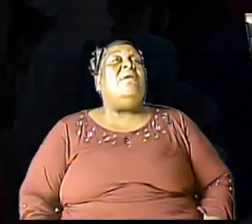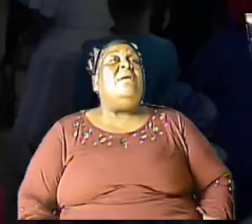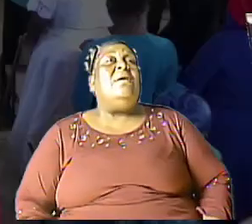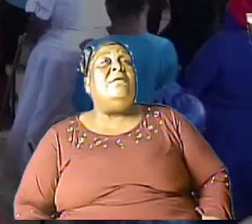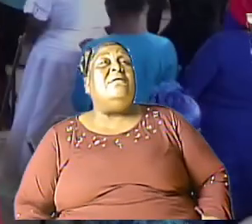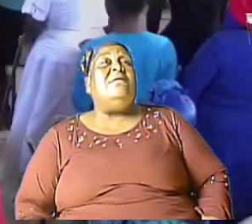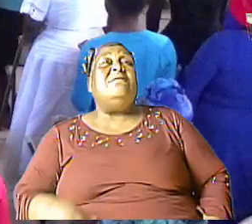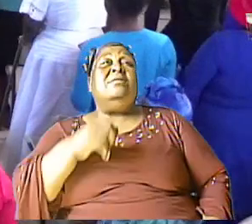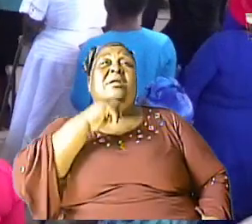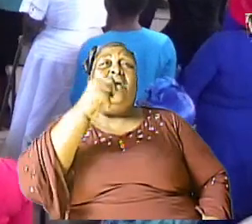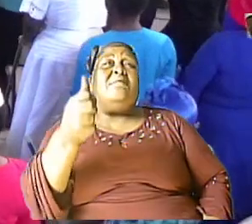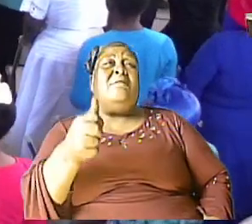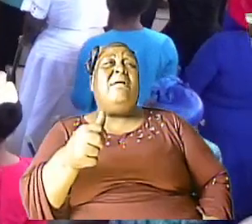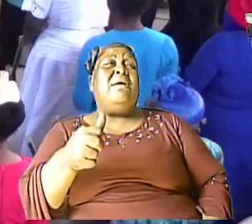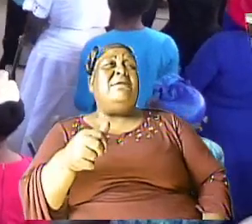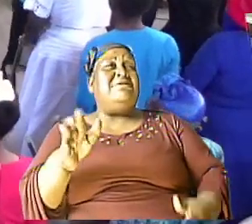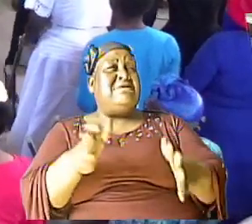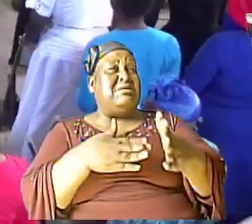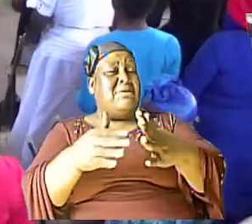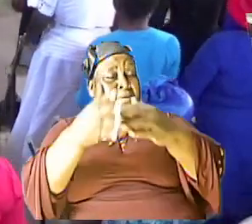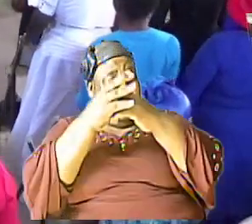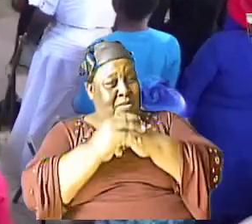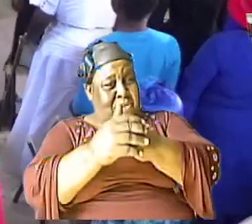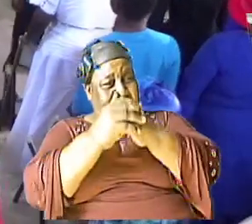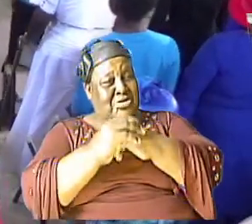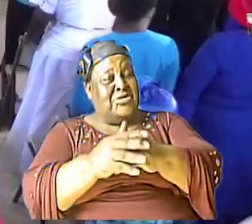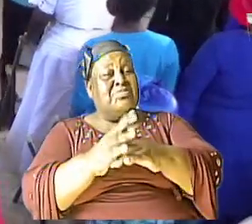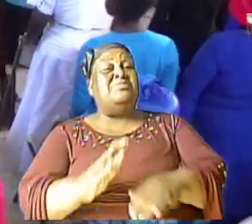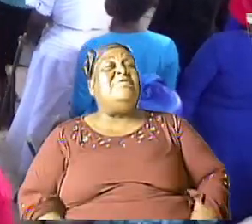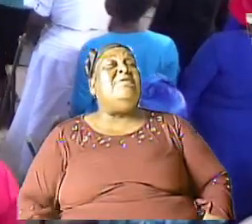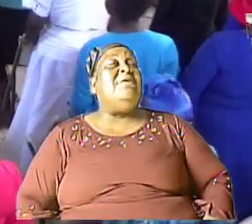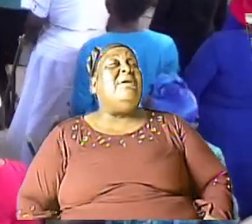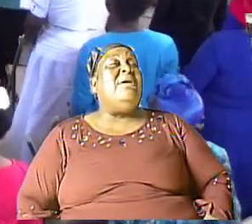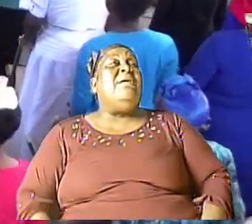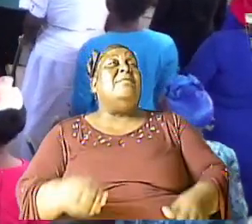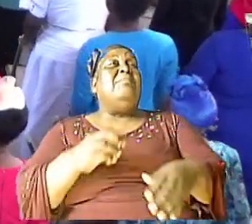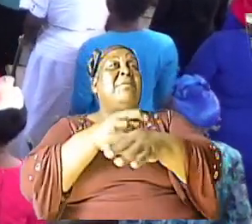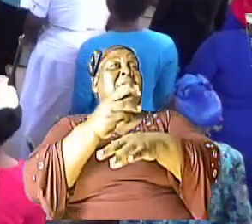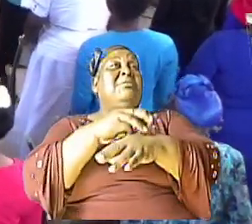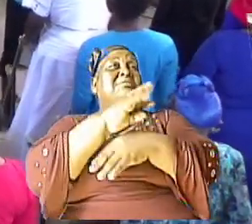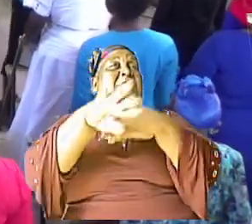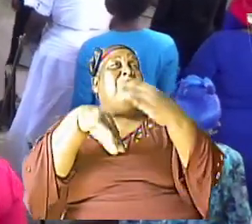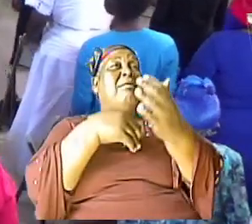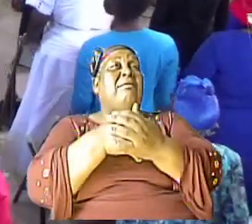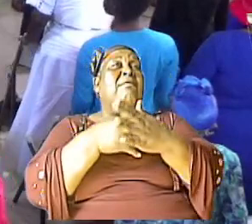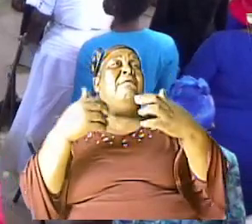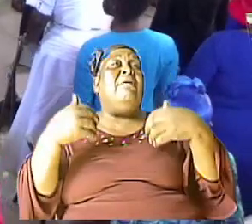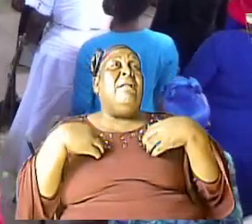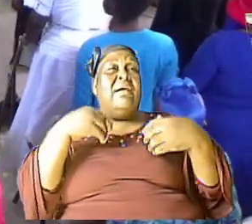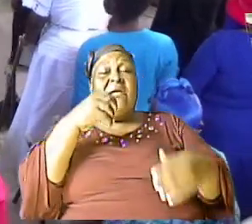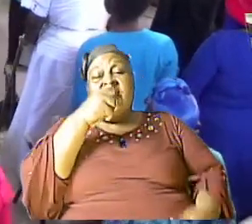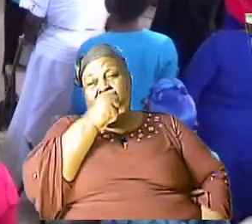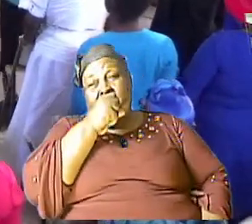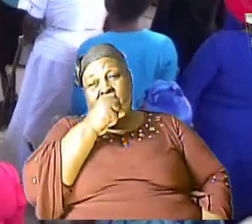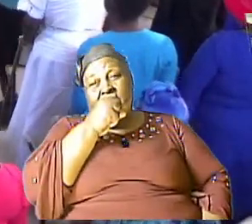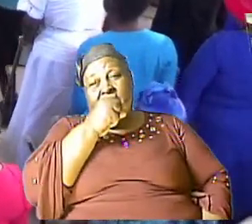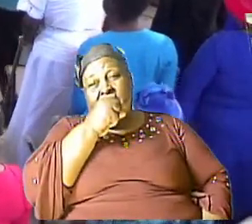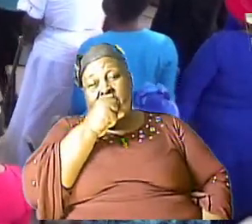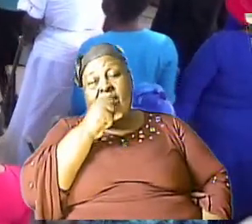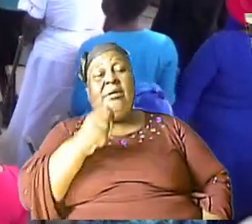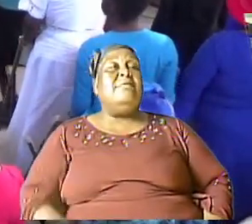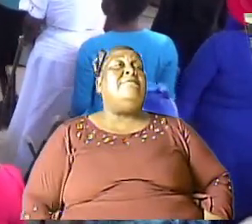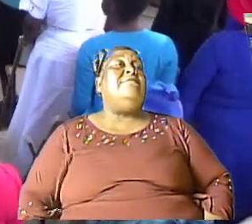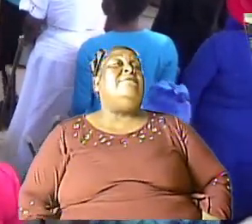We're not going to sing. We're going to worship. Praise God. Ministers, you all have a mic or as many mics that you